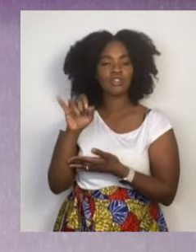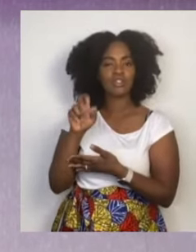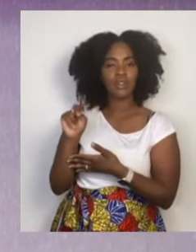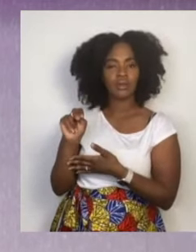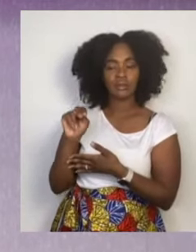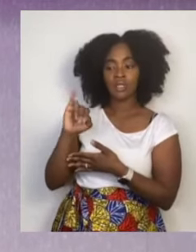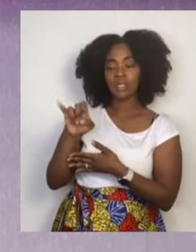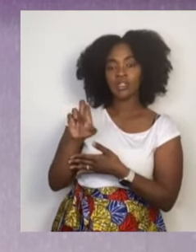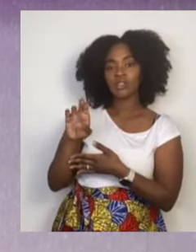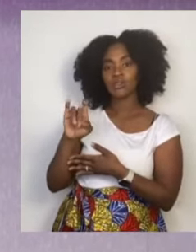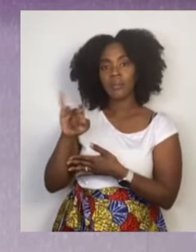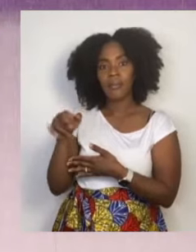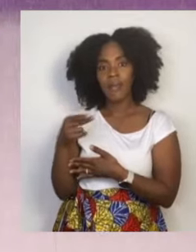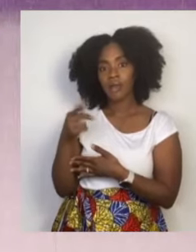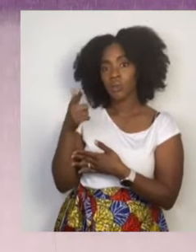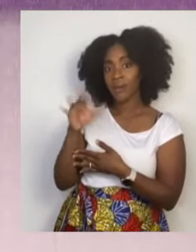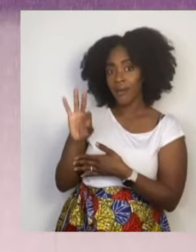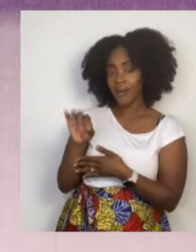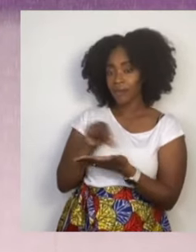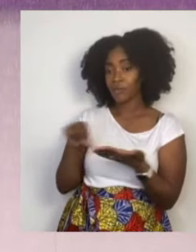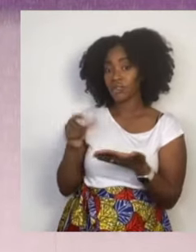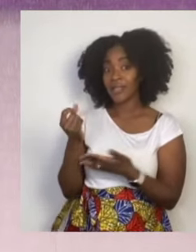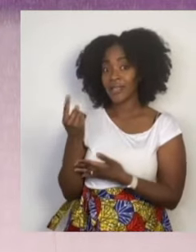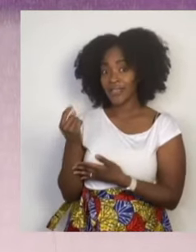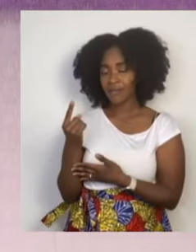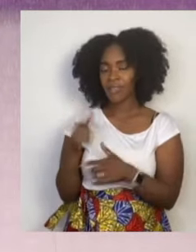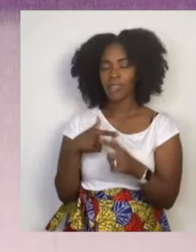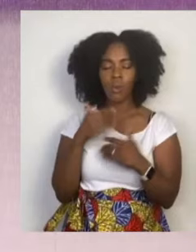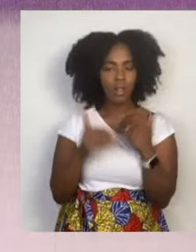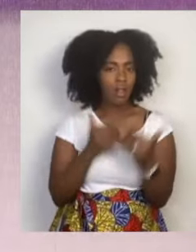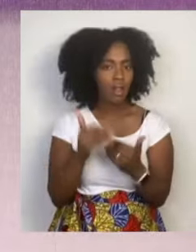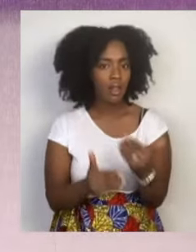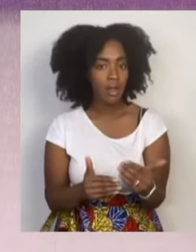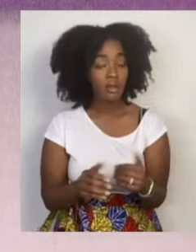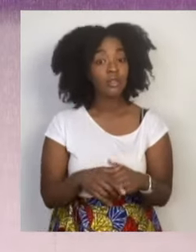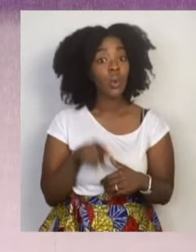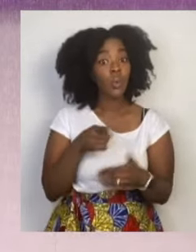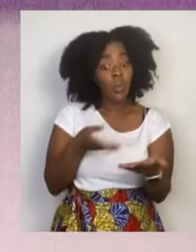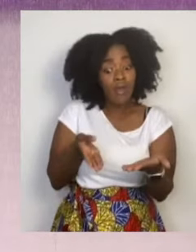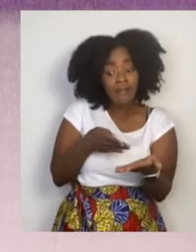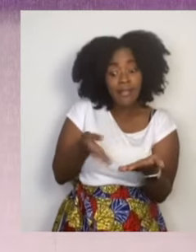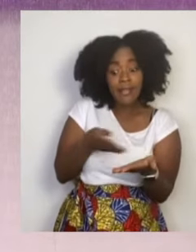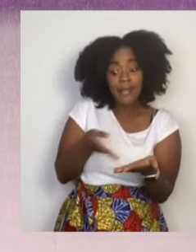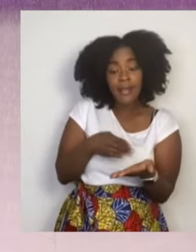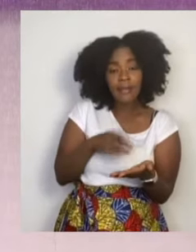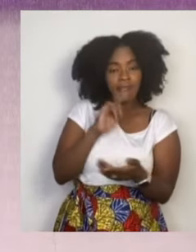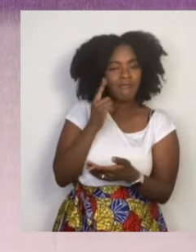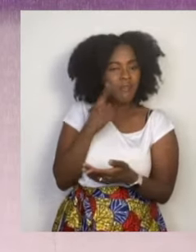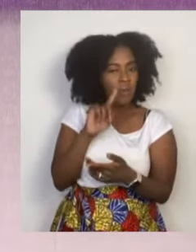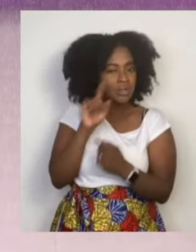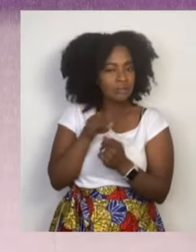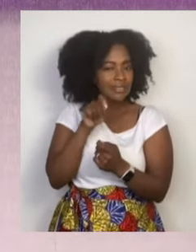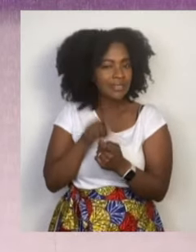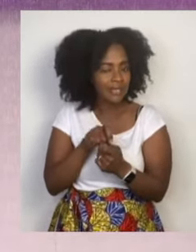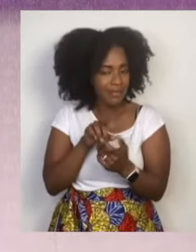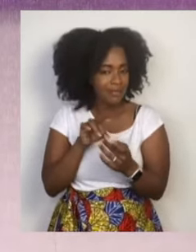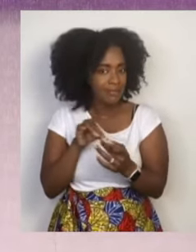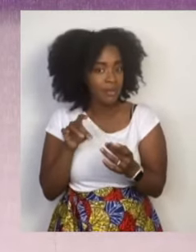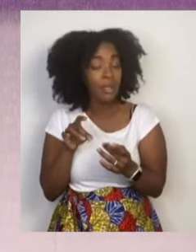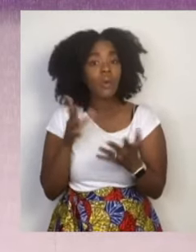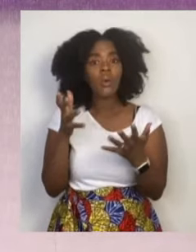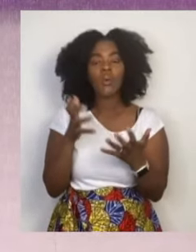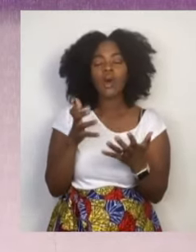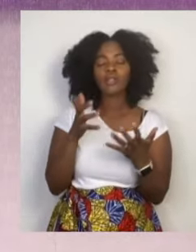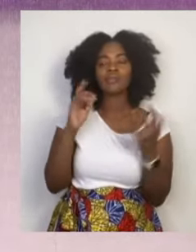move right on. As you were looking for those passages of scripture, we want to give God glory for the ministry gift